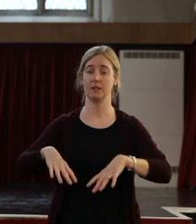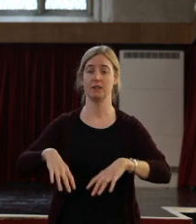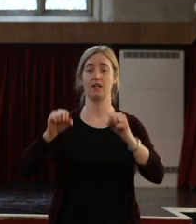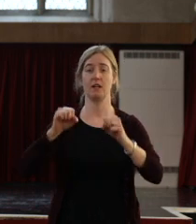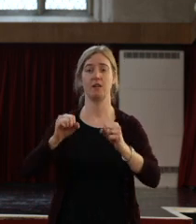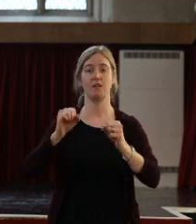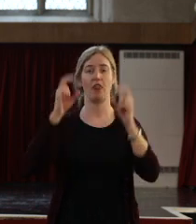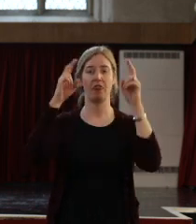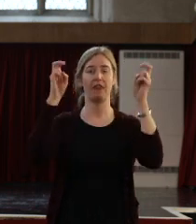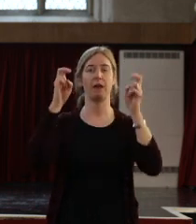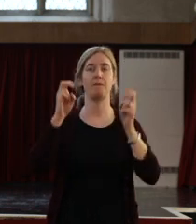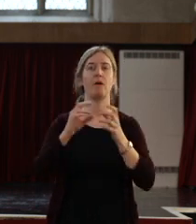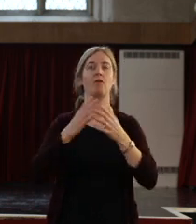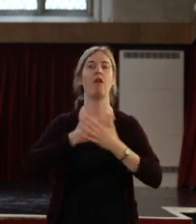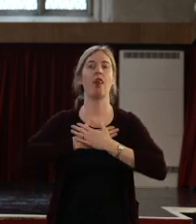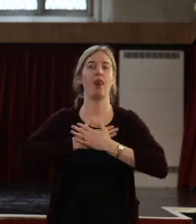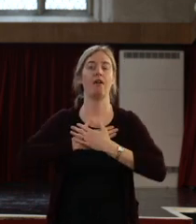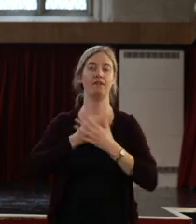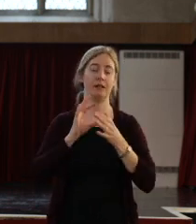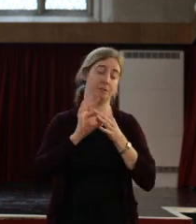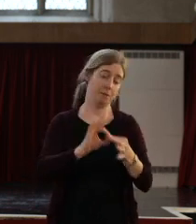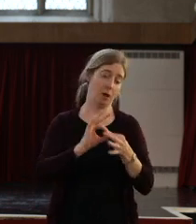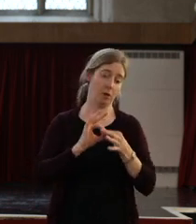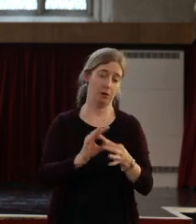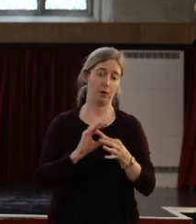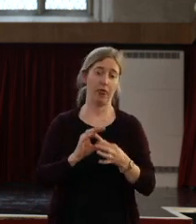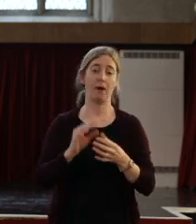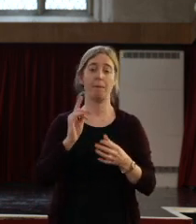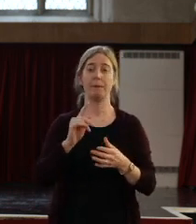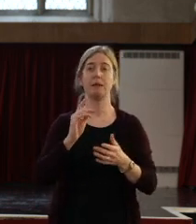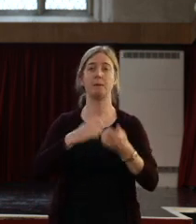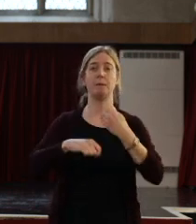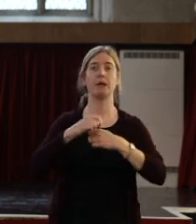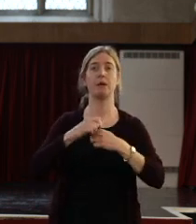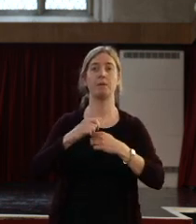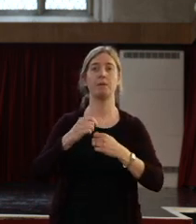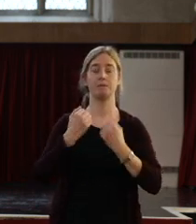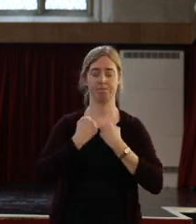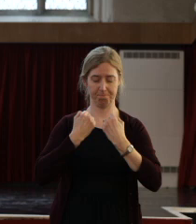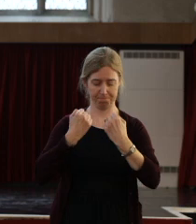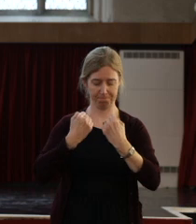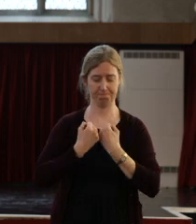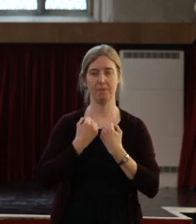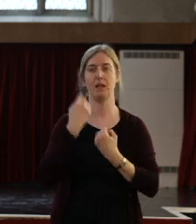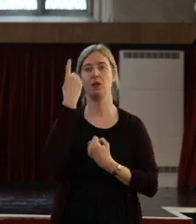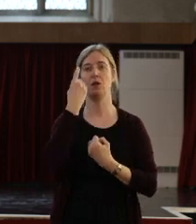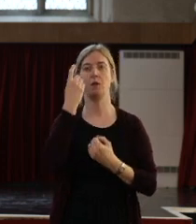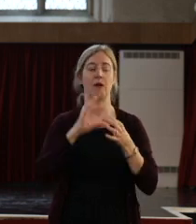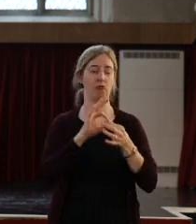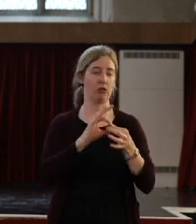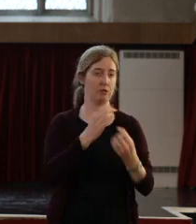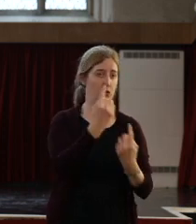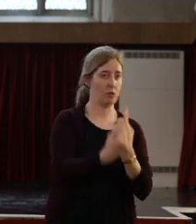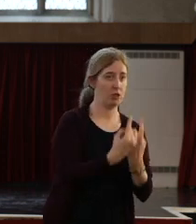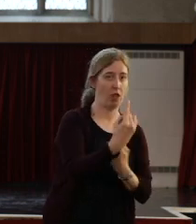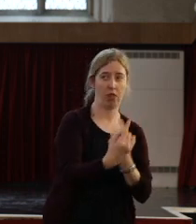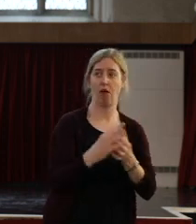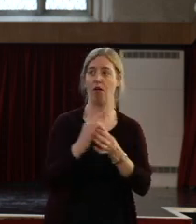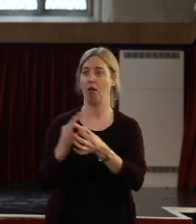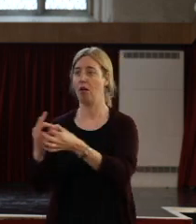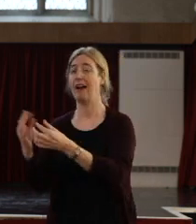of love and belonging together, we're using arts as a platform for people to reconsider their relationship to each other and the